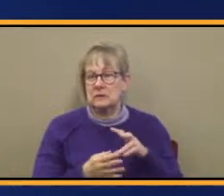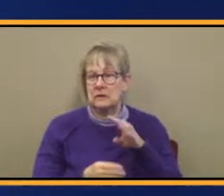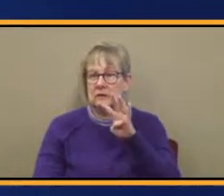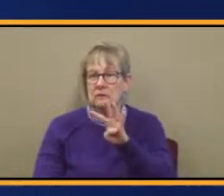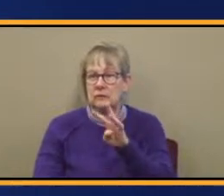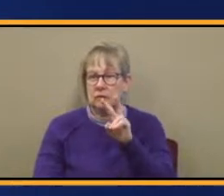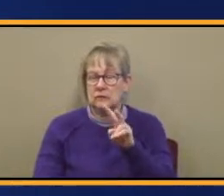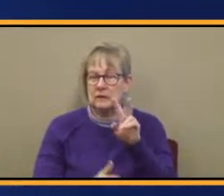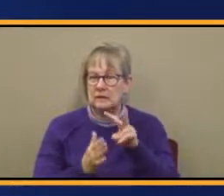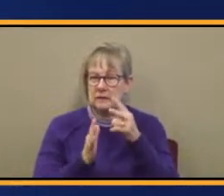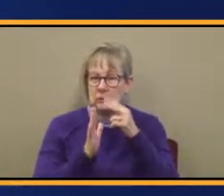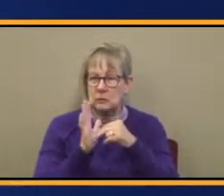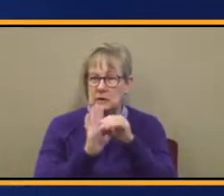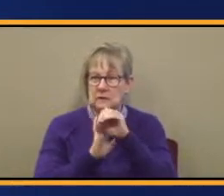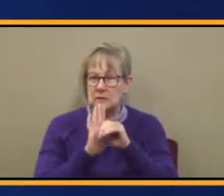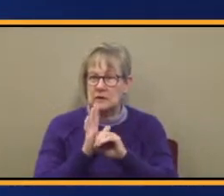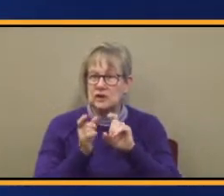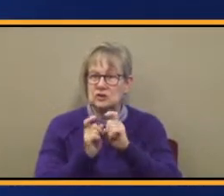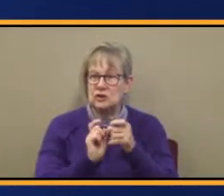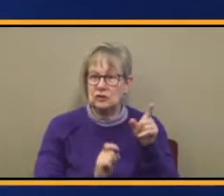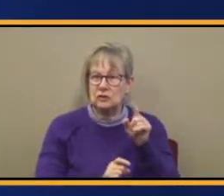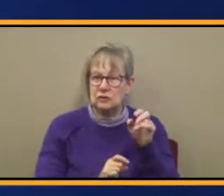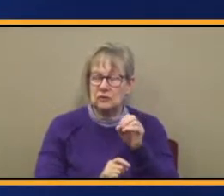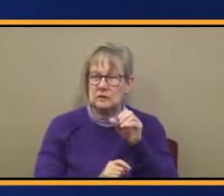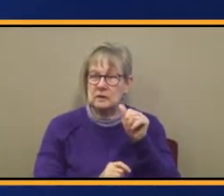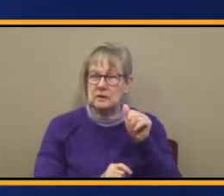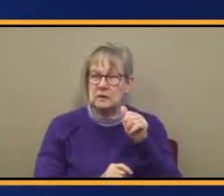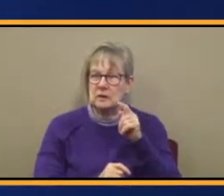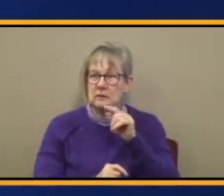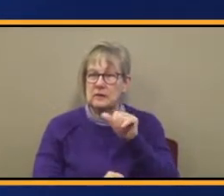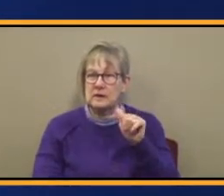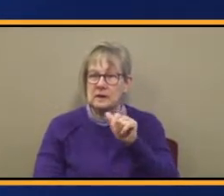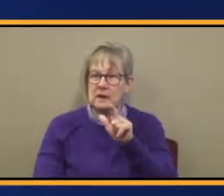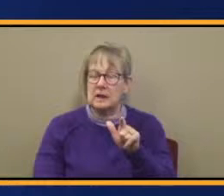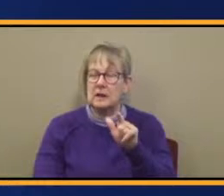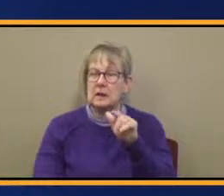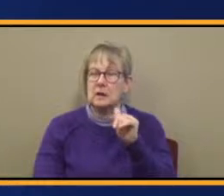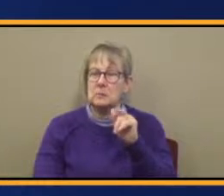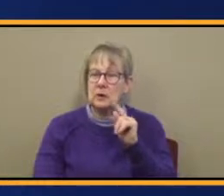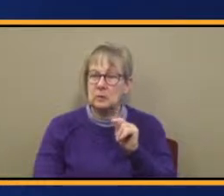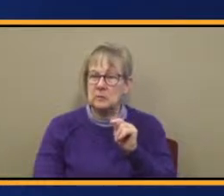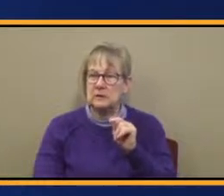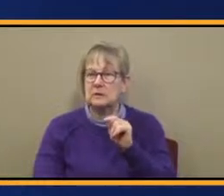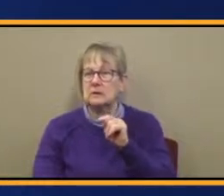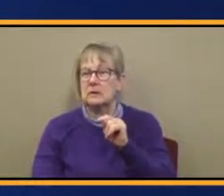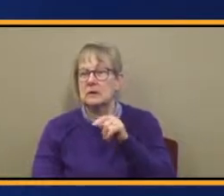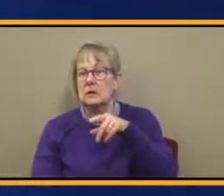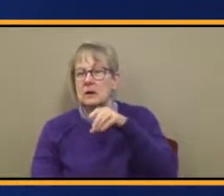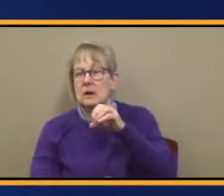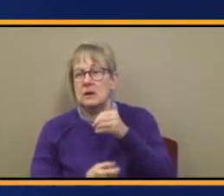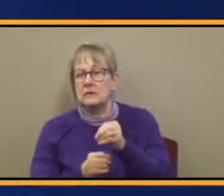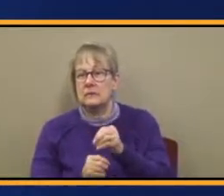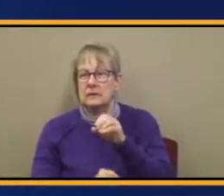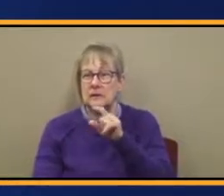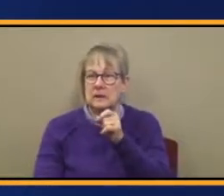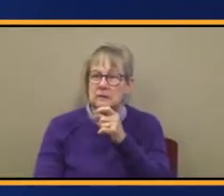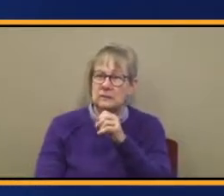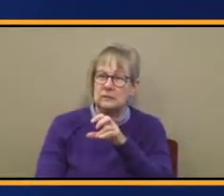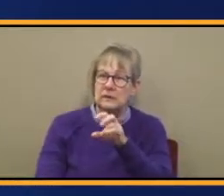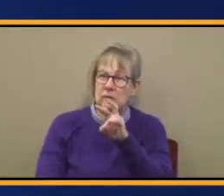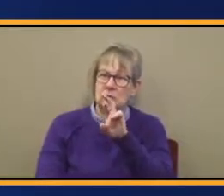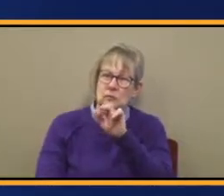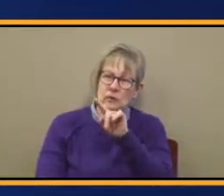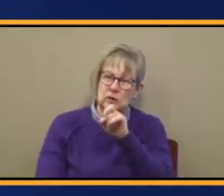ordinance rezoning property to AO apartment office. This is for 1165 Ranger Street. This would allow a